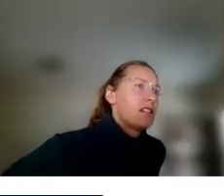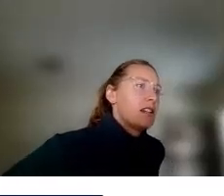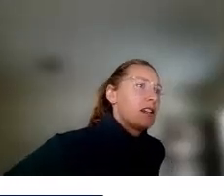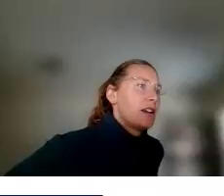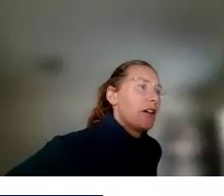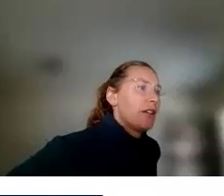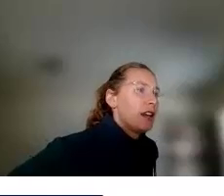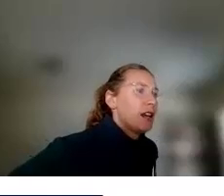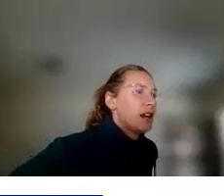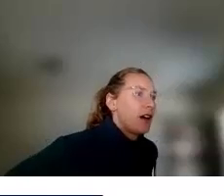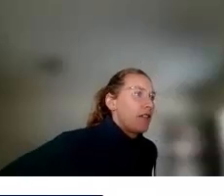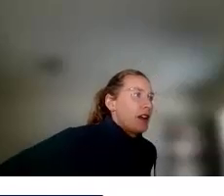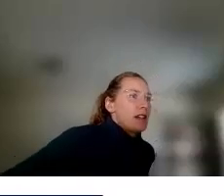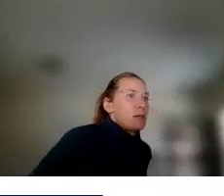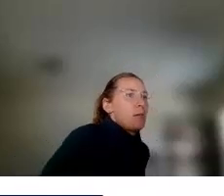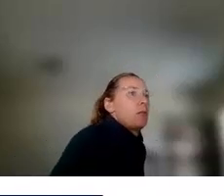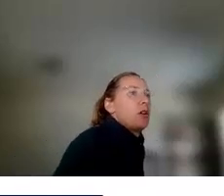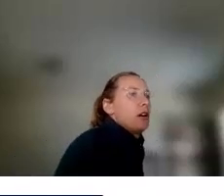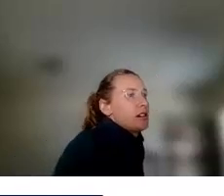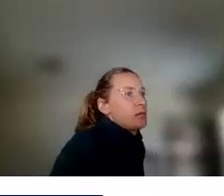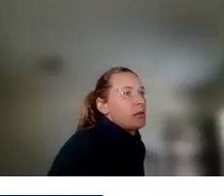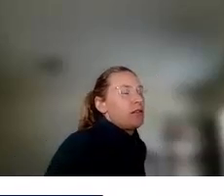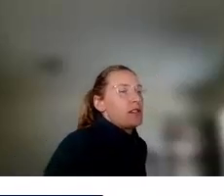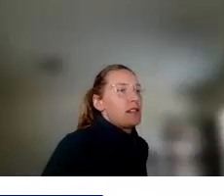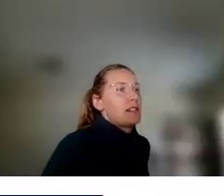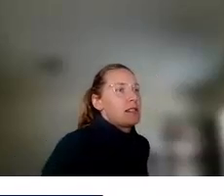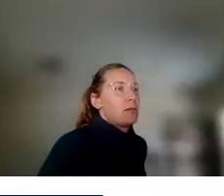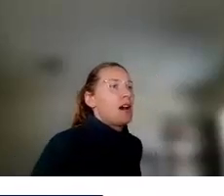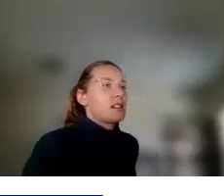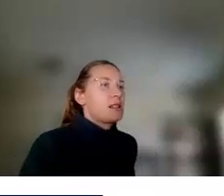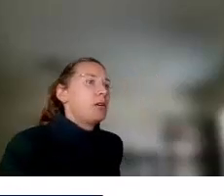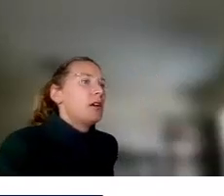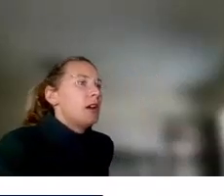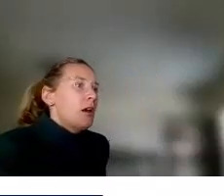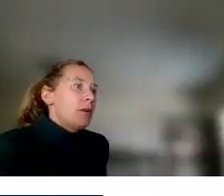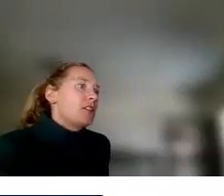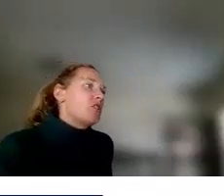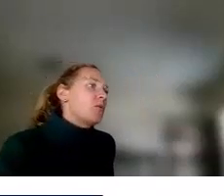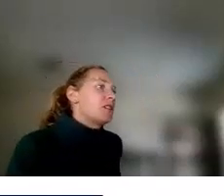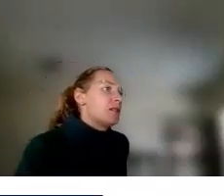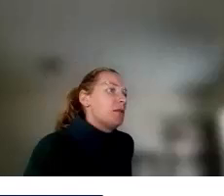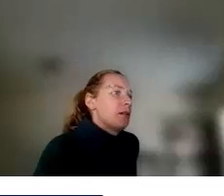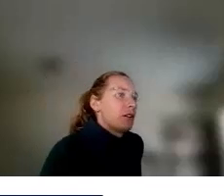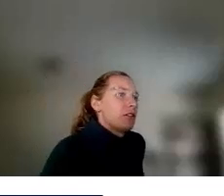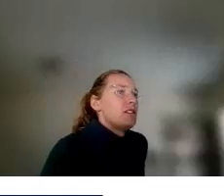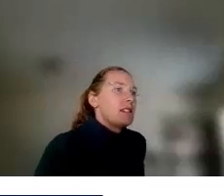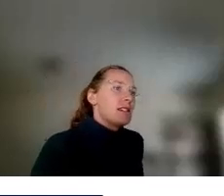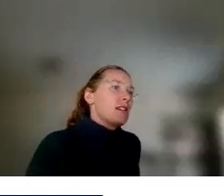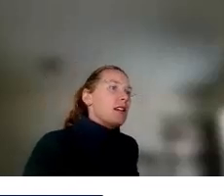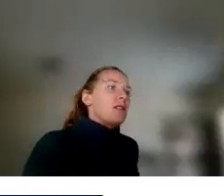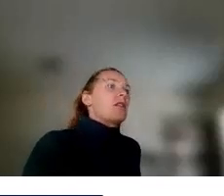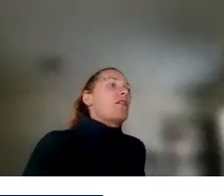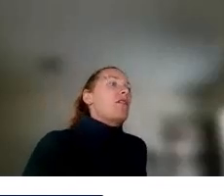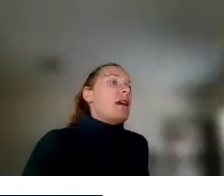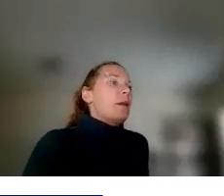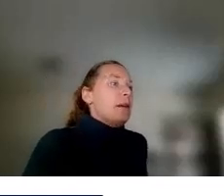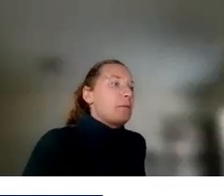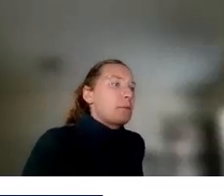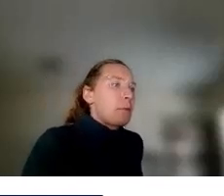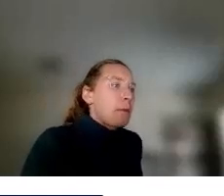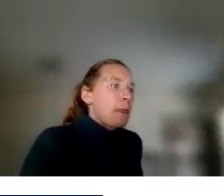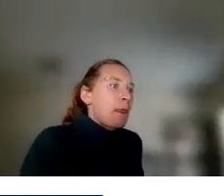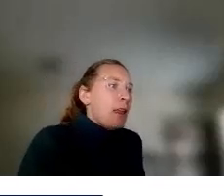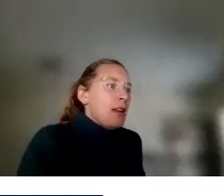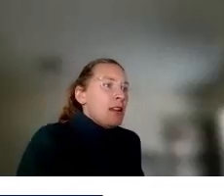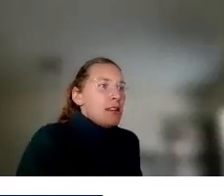focusing on staying healthy and having as minimal hospital visits as possible because she wants to be able to go to Disneyland with her